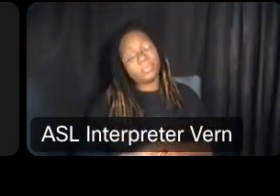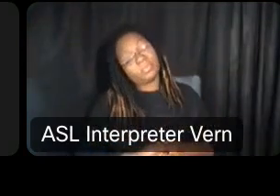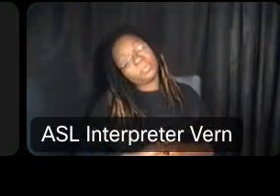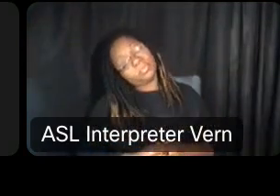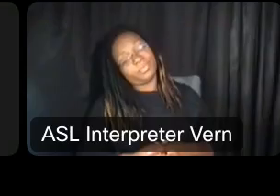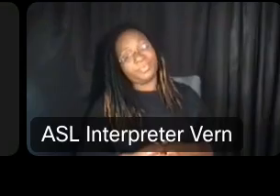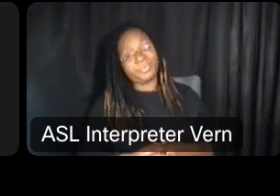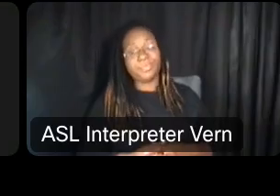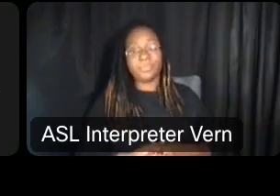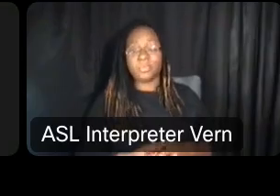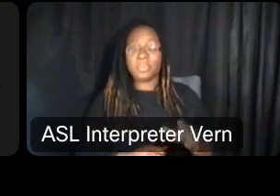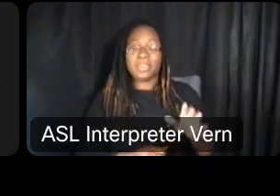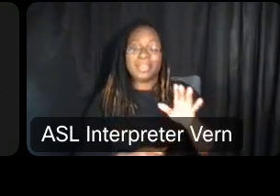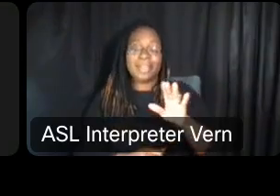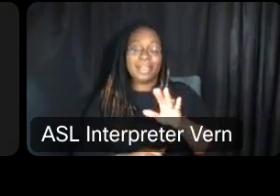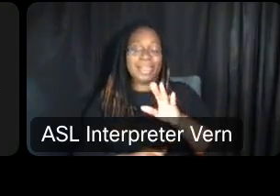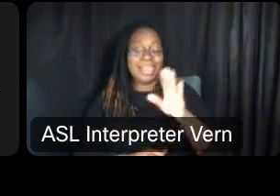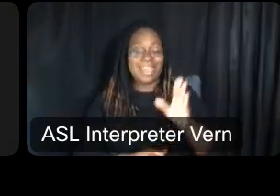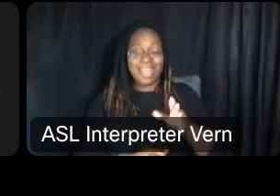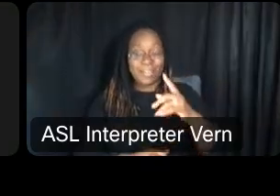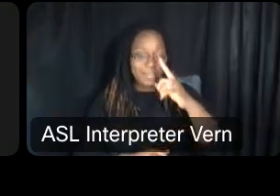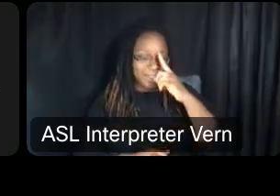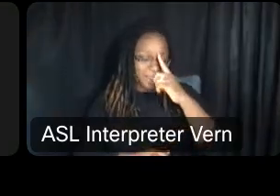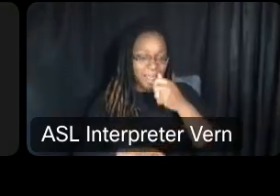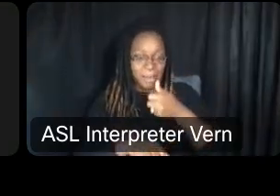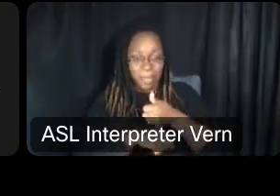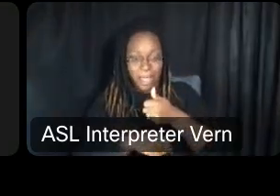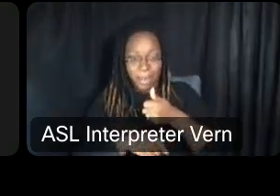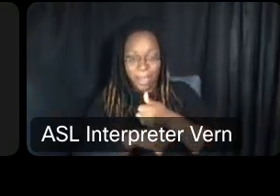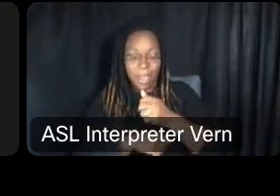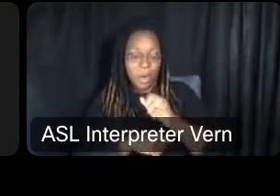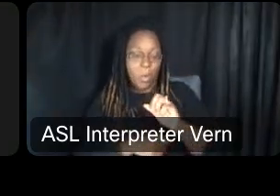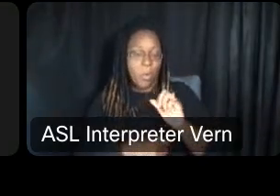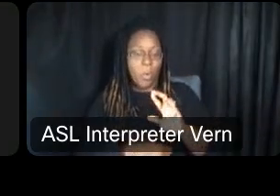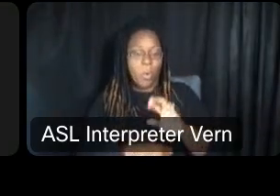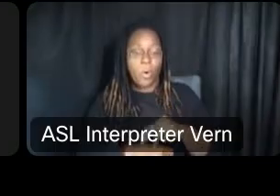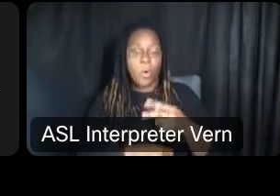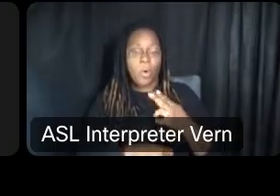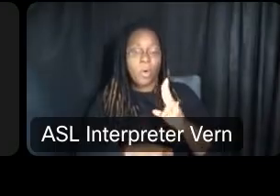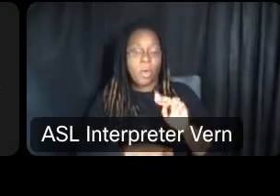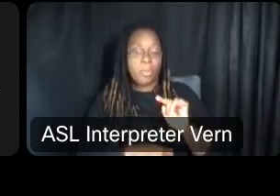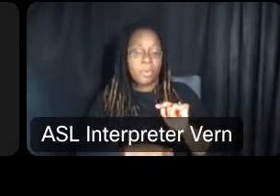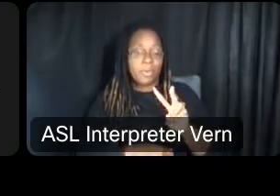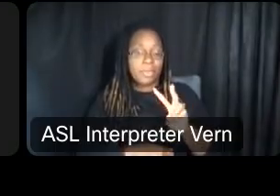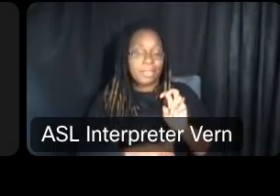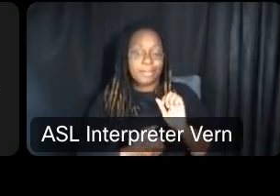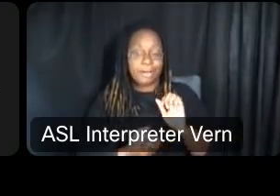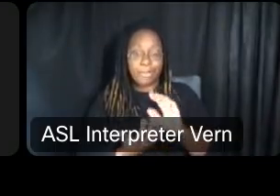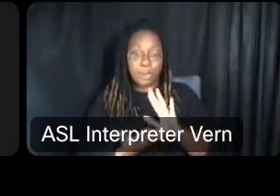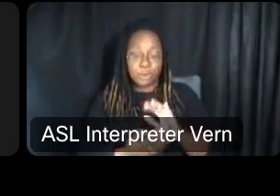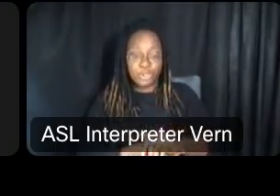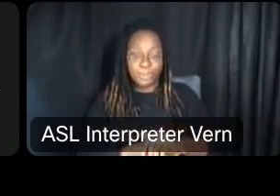and never take any kind of blaming or punitive approach to these things. So missing or coming late